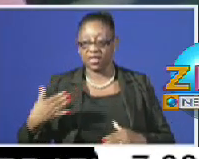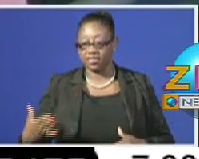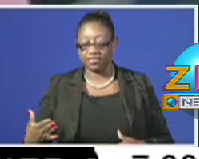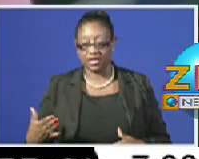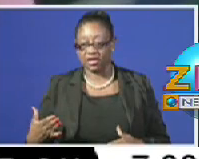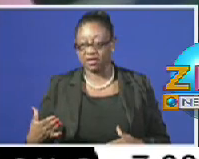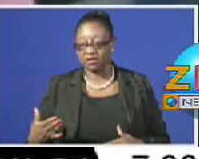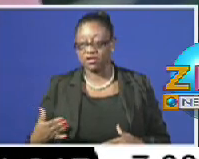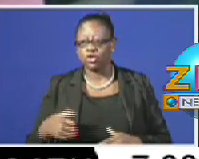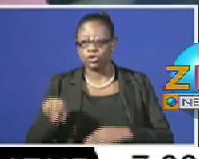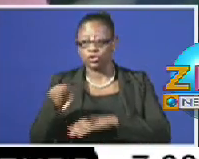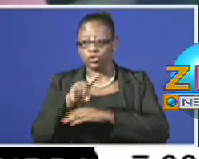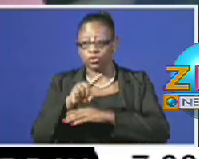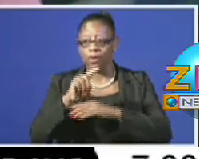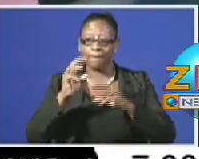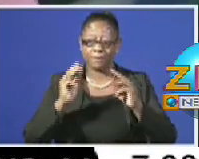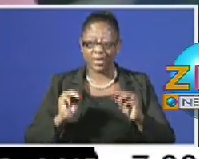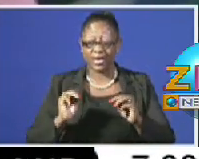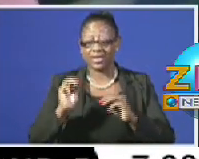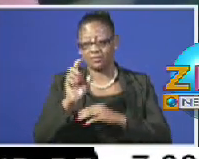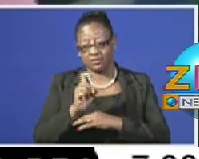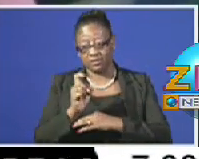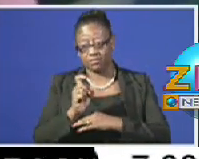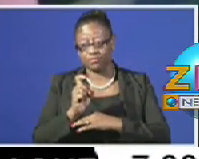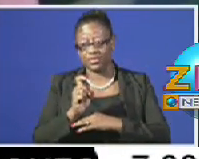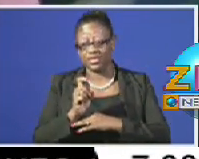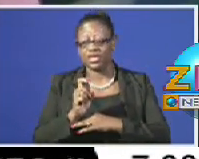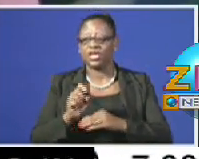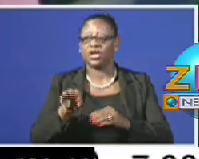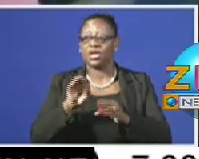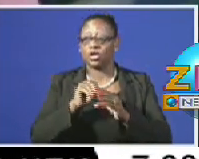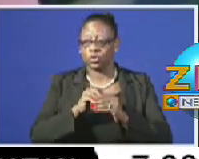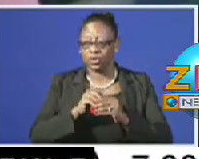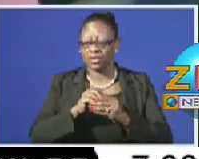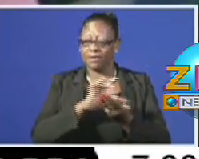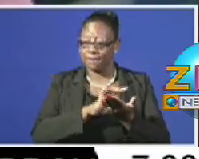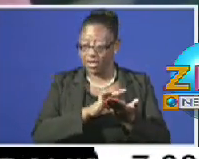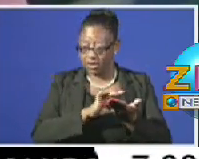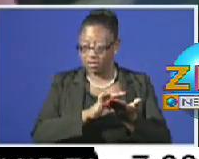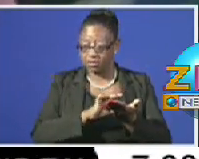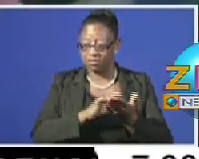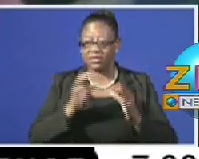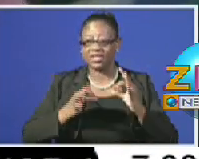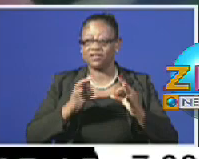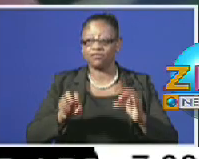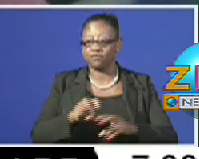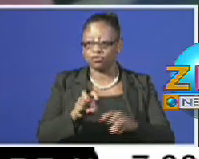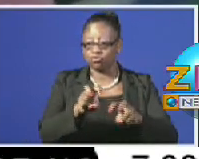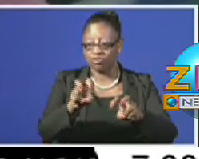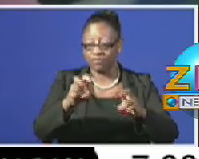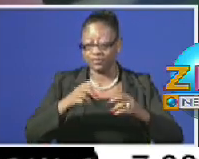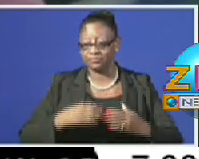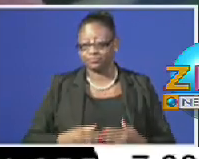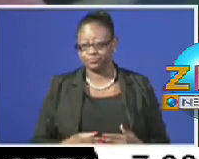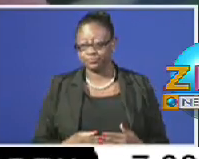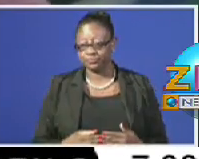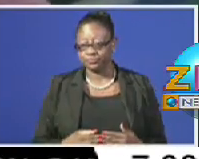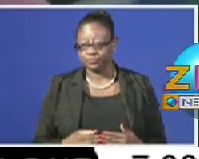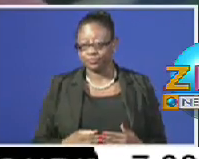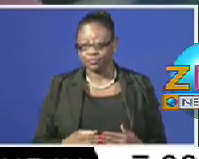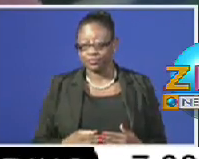COVID-19 related or medical expenses that may arise during your travel. To put